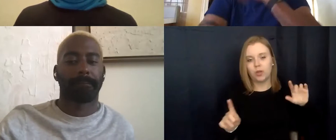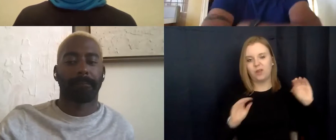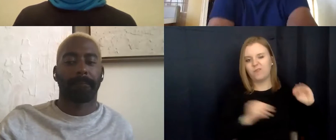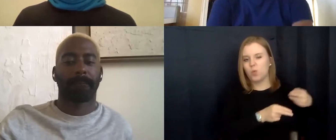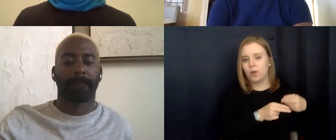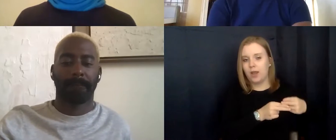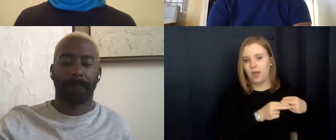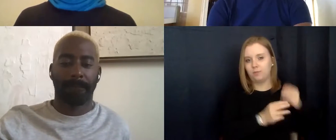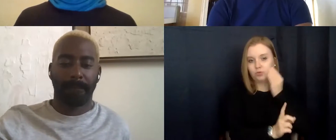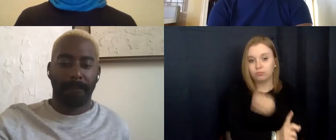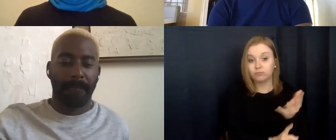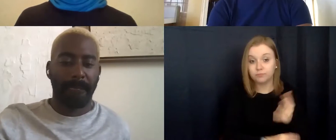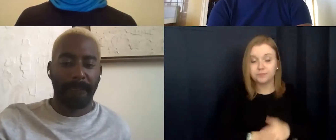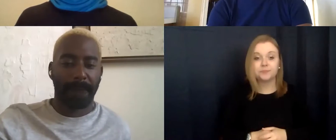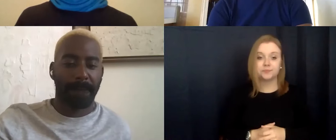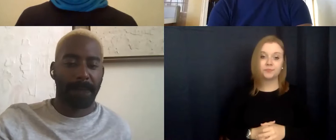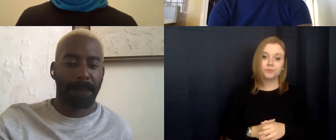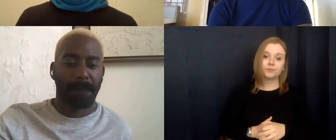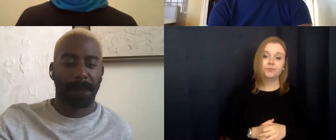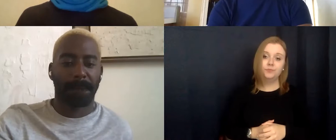And I would just like to